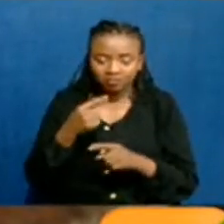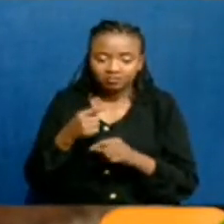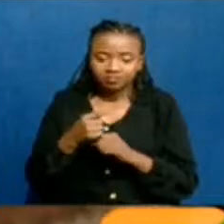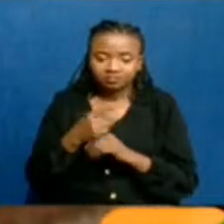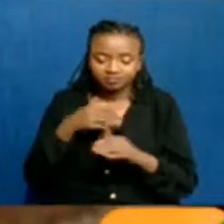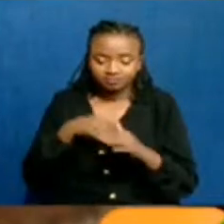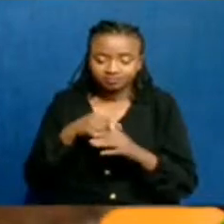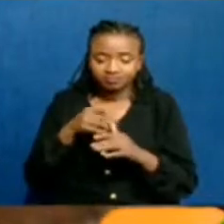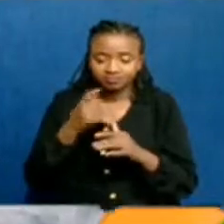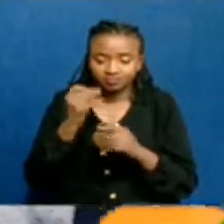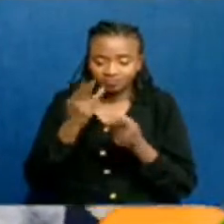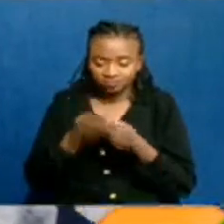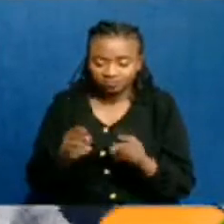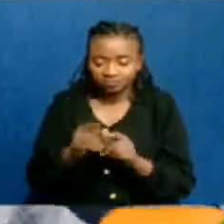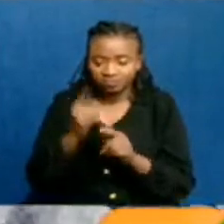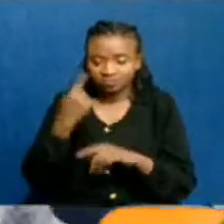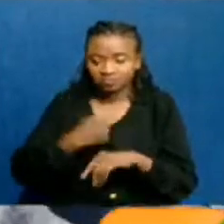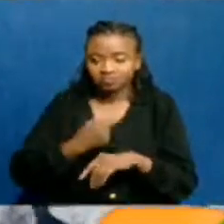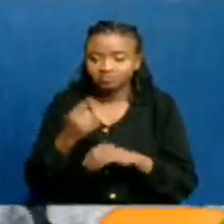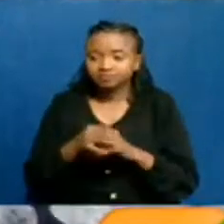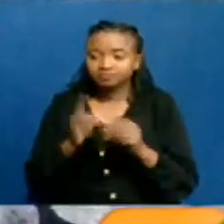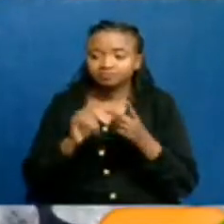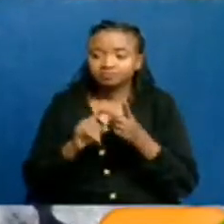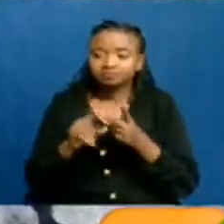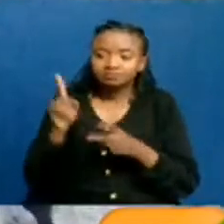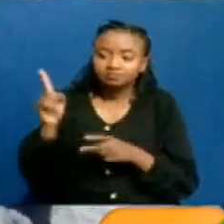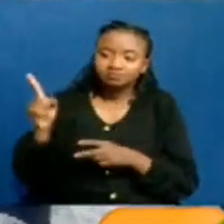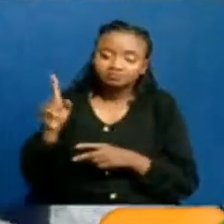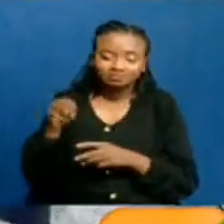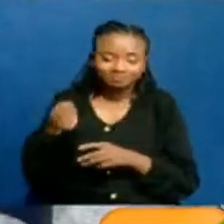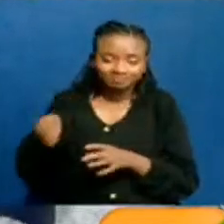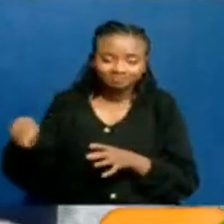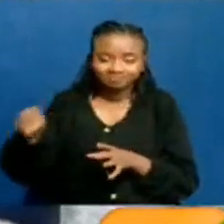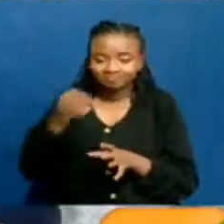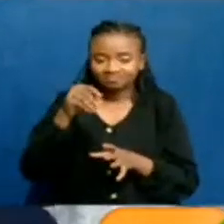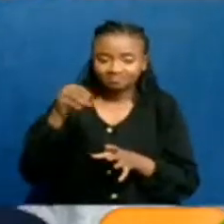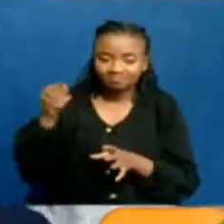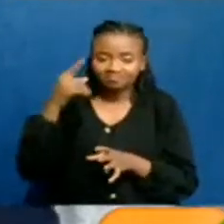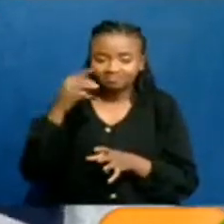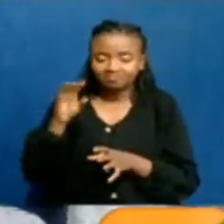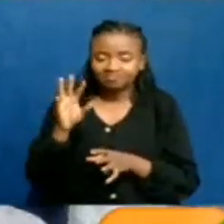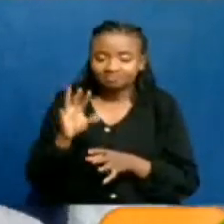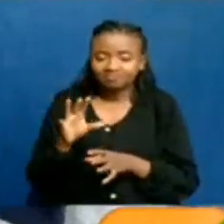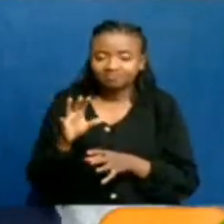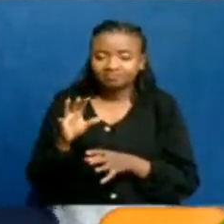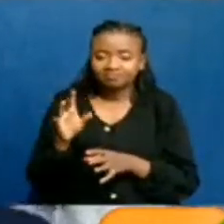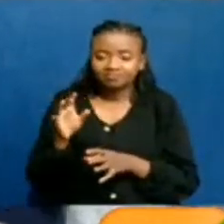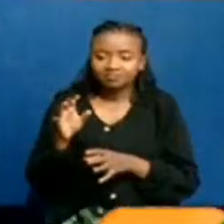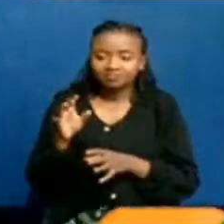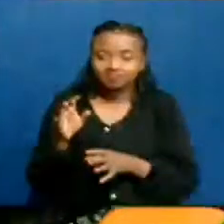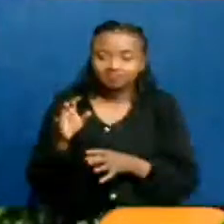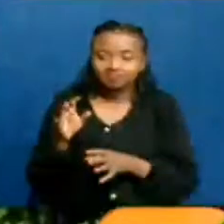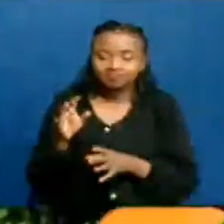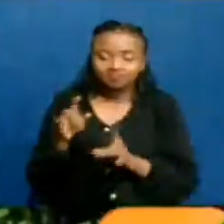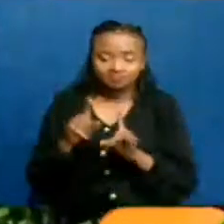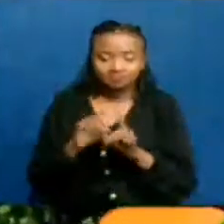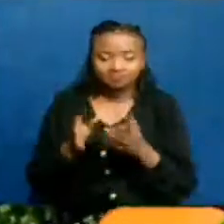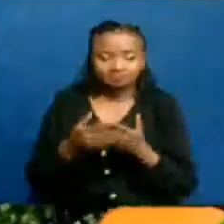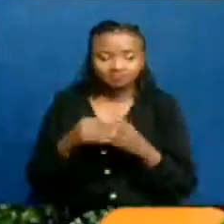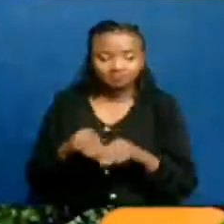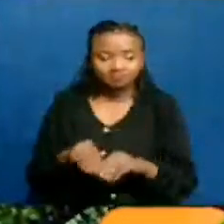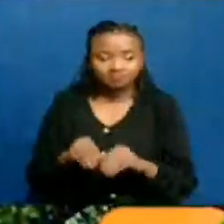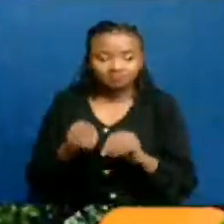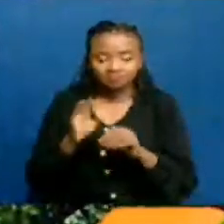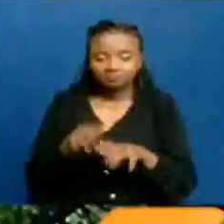Meanwhile, a collection tank stores liquid fertilizer, a valuable byproduct of the biogas process, enriching the soil for